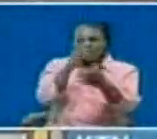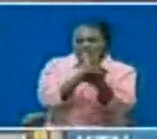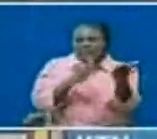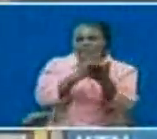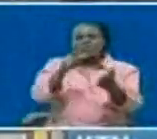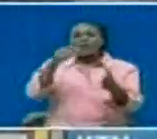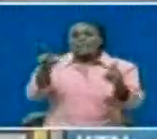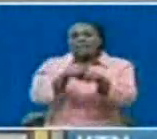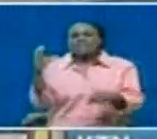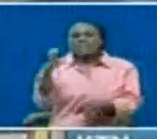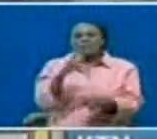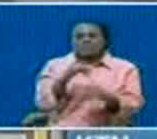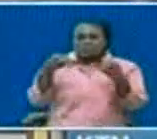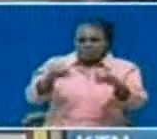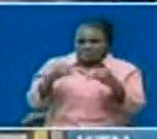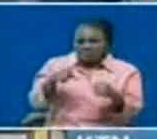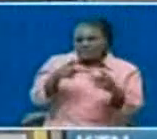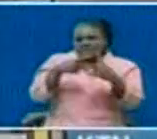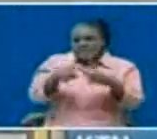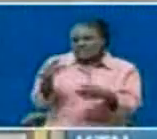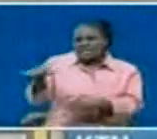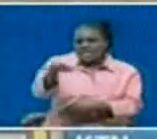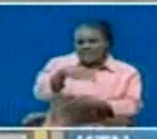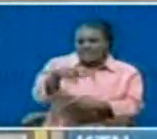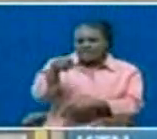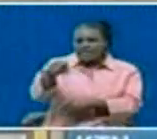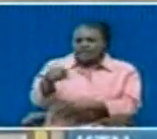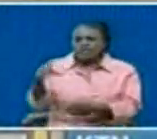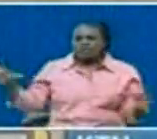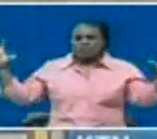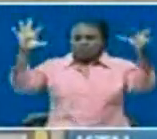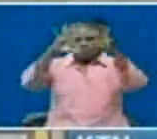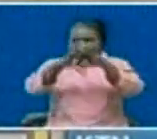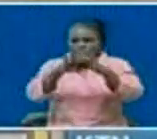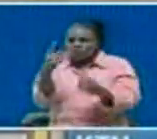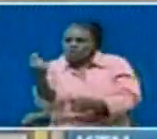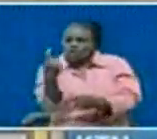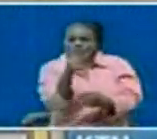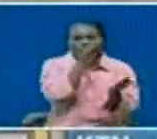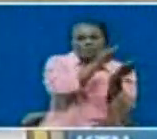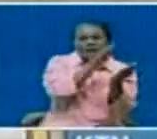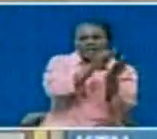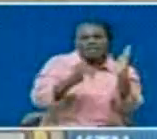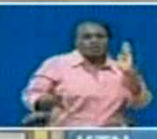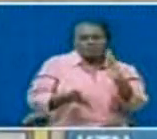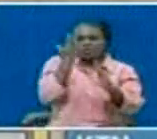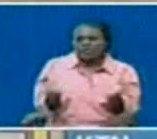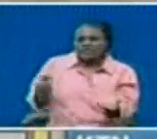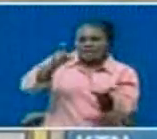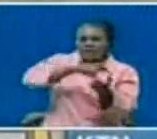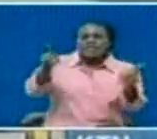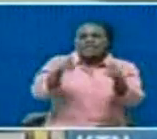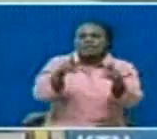lucrative but capital-intensive projects being rolled out regionally. The move would consolidate the fragmented sector, increasing efficiency and stability